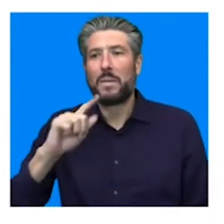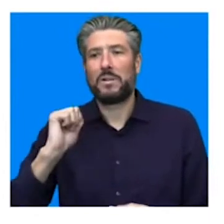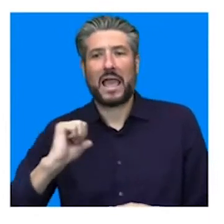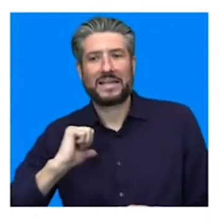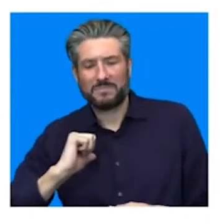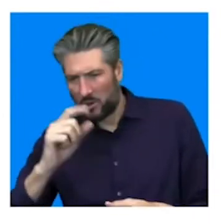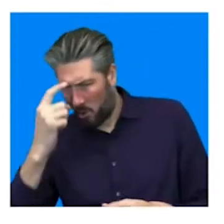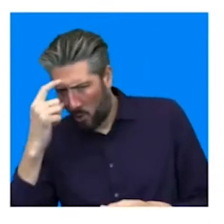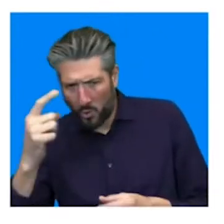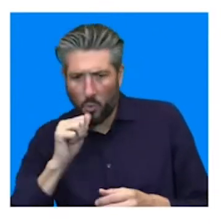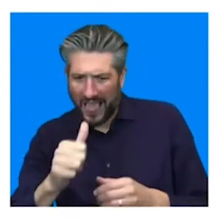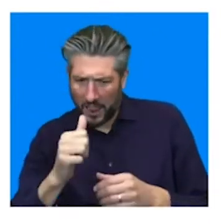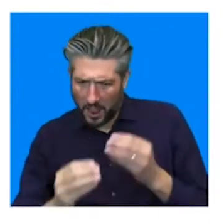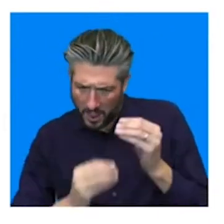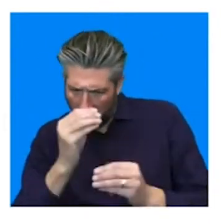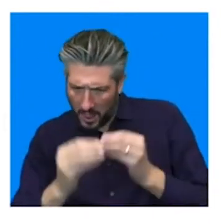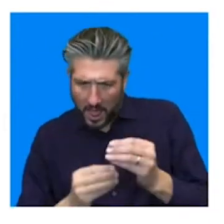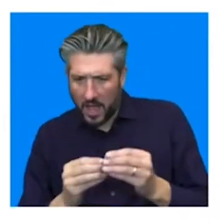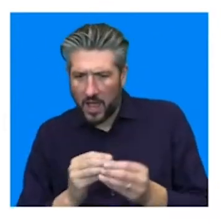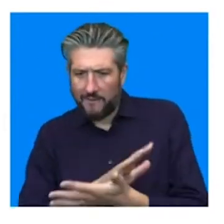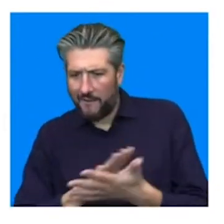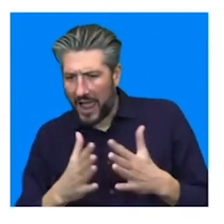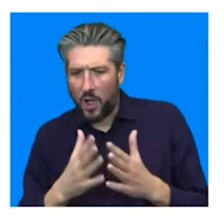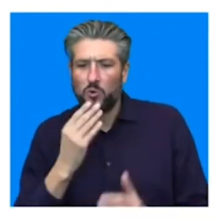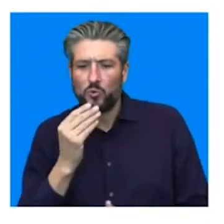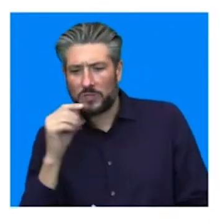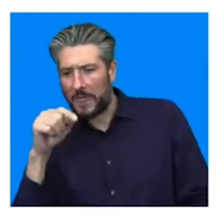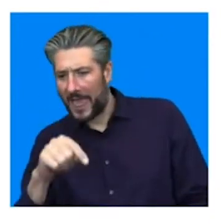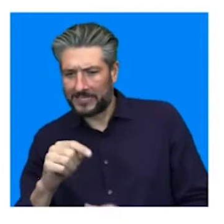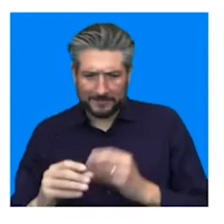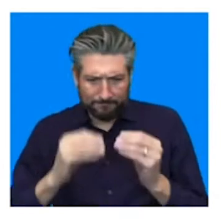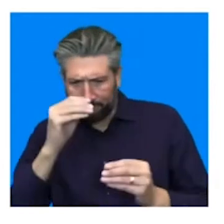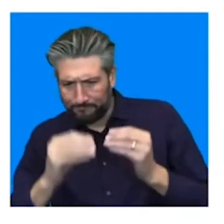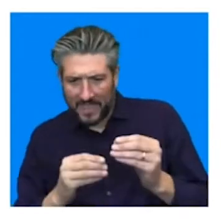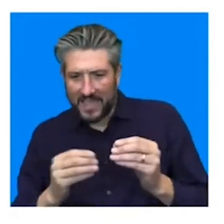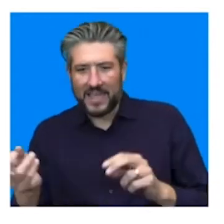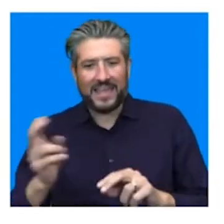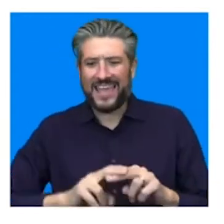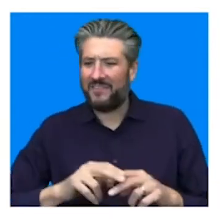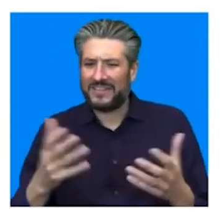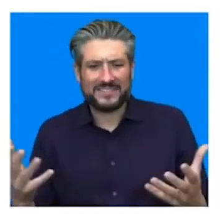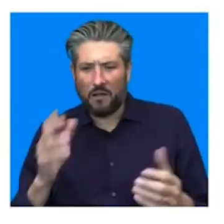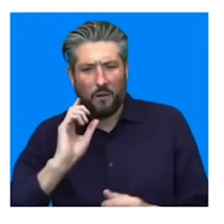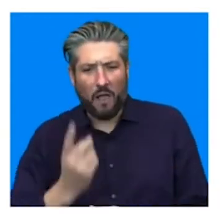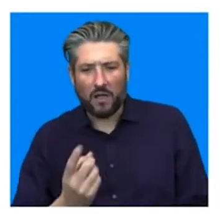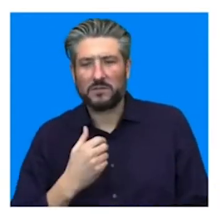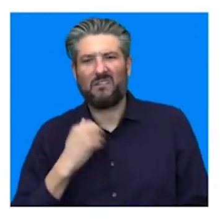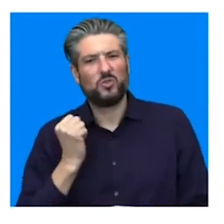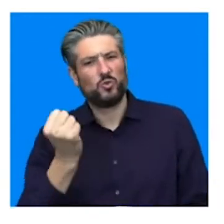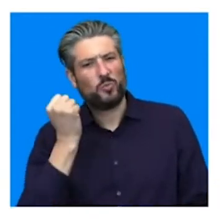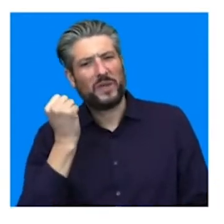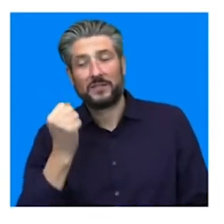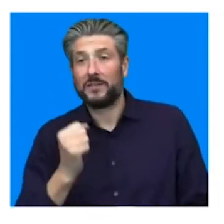the technology, and if we couldn't do it right, we were kind of stupid or something. Whereas I think